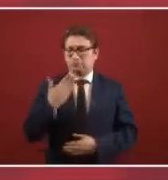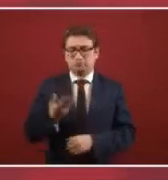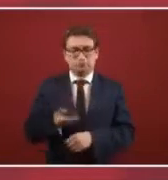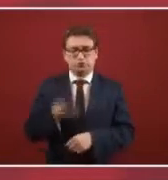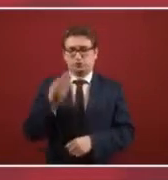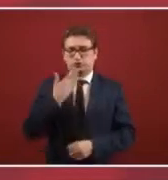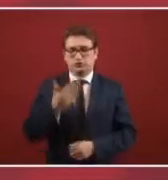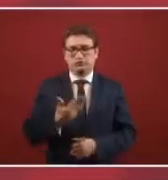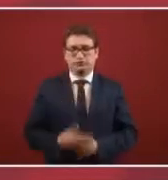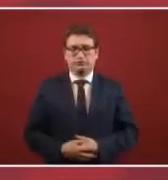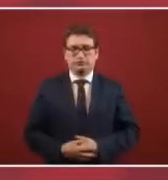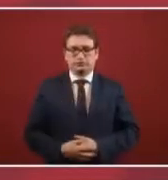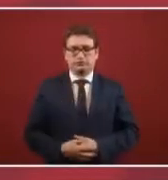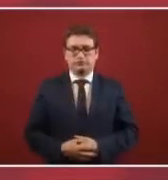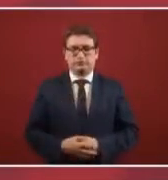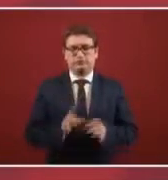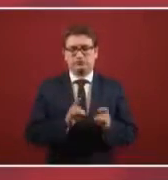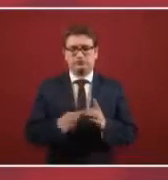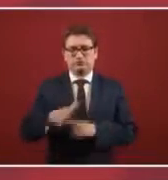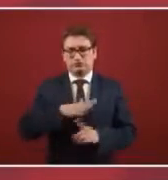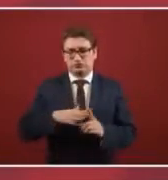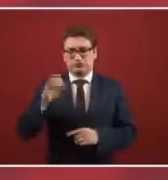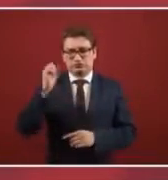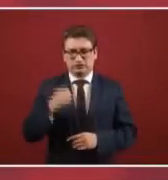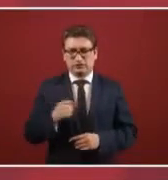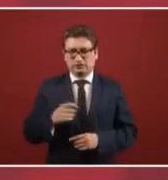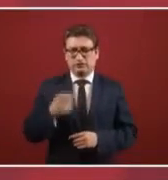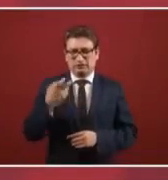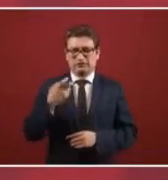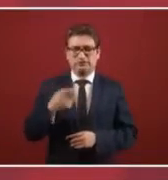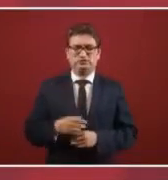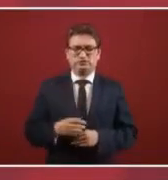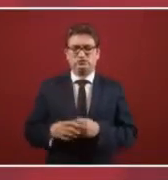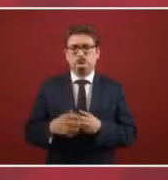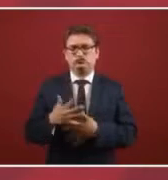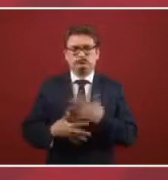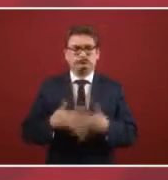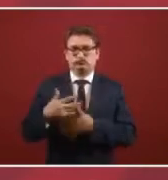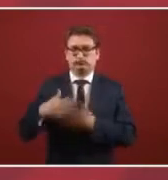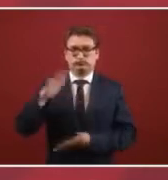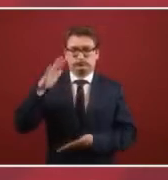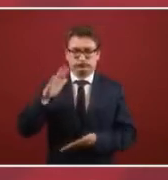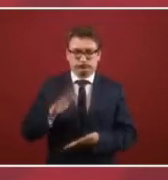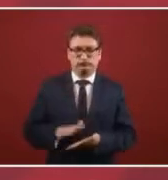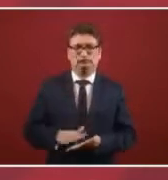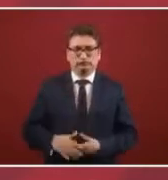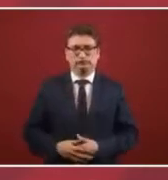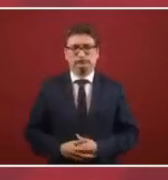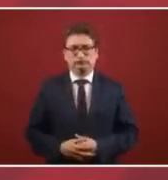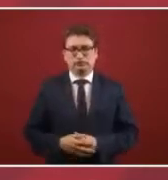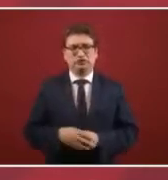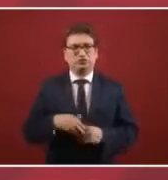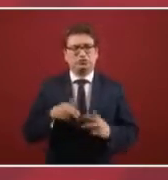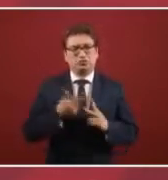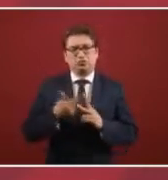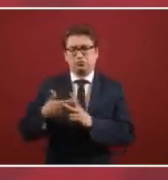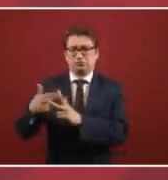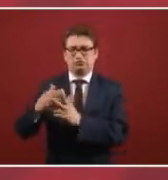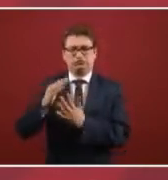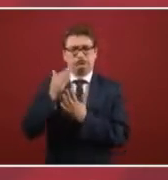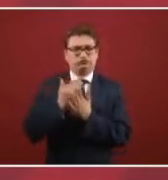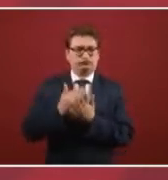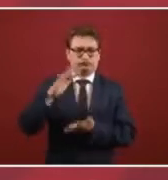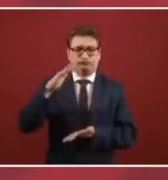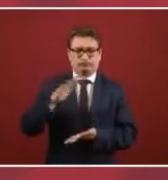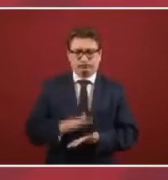very lo good que está sucediendo en what is Sinaloa, happening en in esta Sinaloa in this matter. disminución de The homicidios, diminishing of